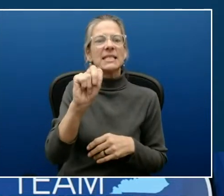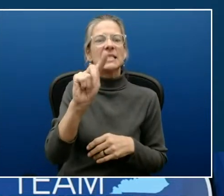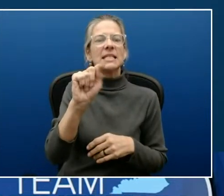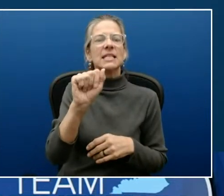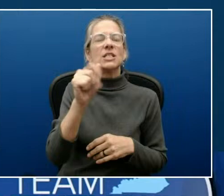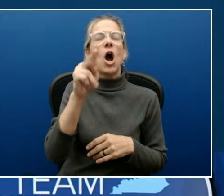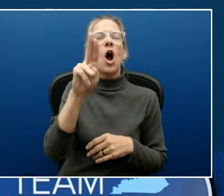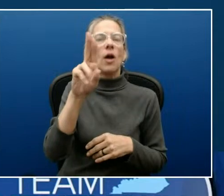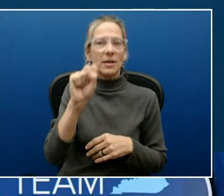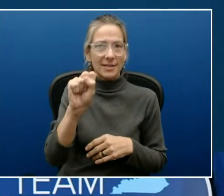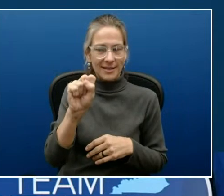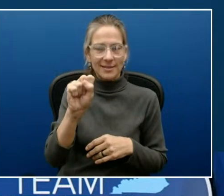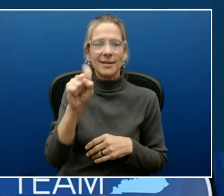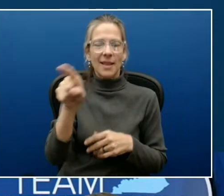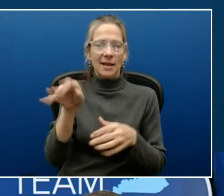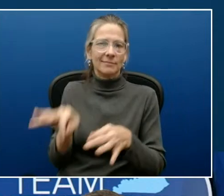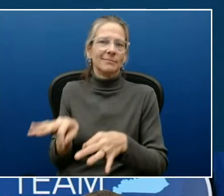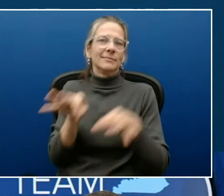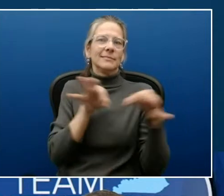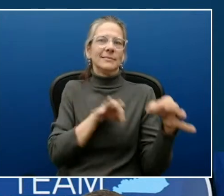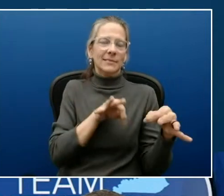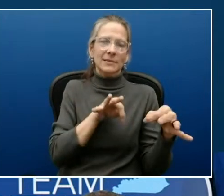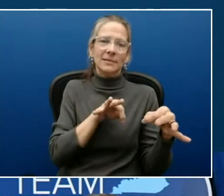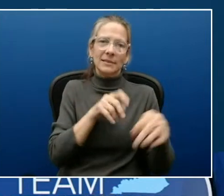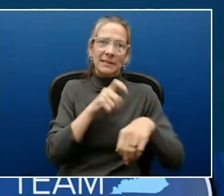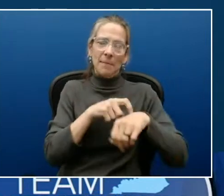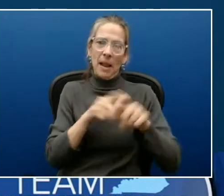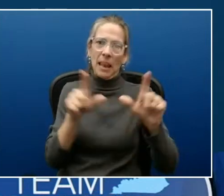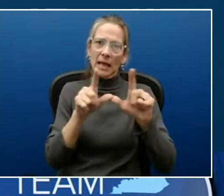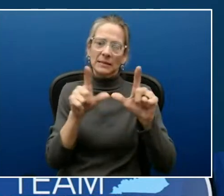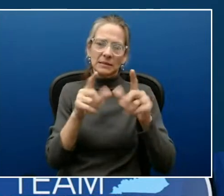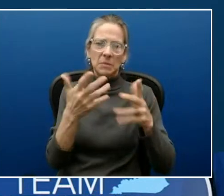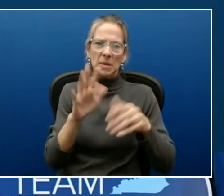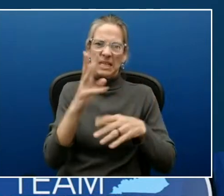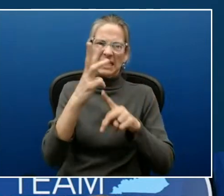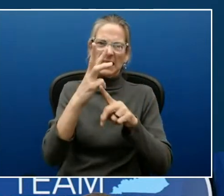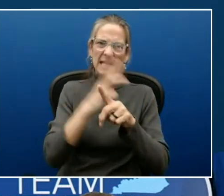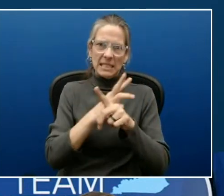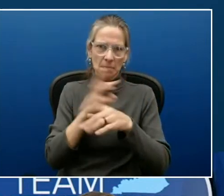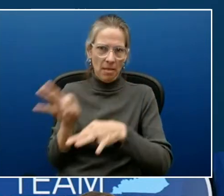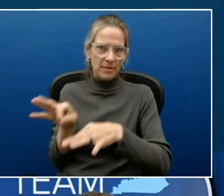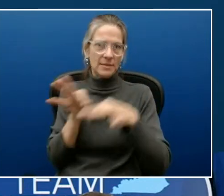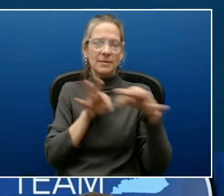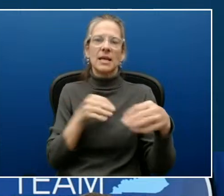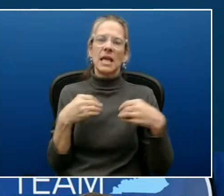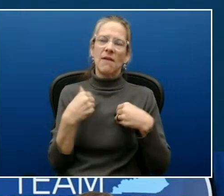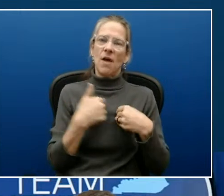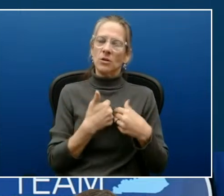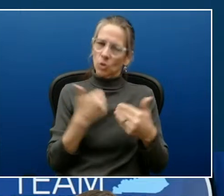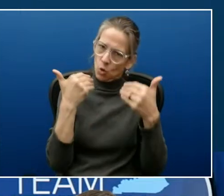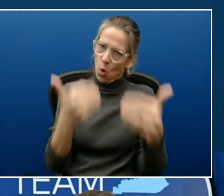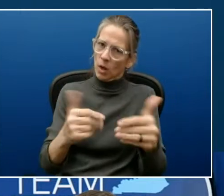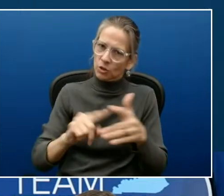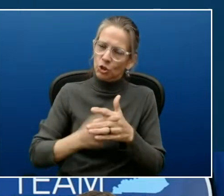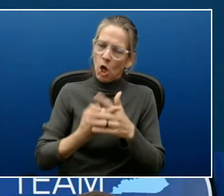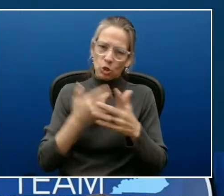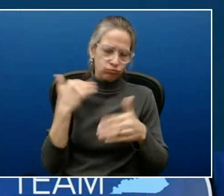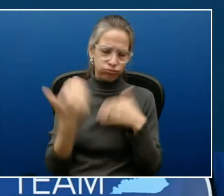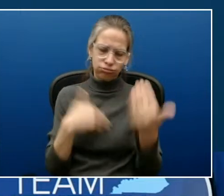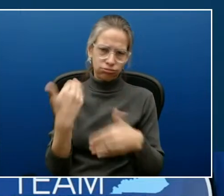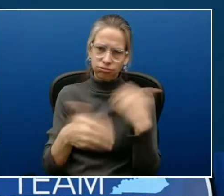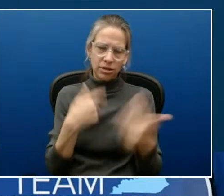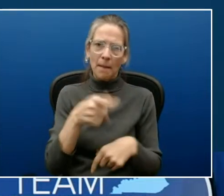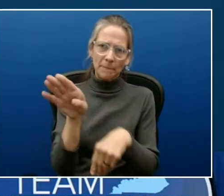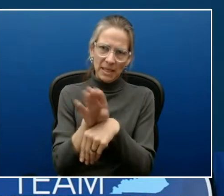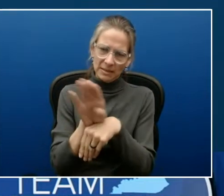timeline for medical cannabis licensing by about 6 months. That gave us the runway to get these businesses up